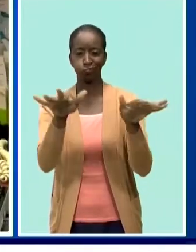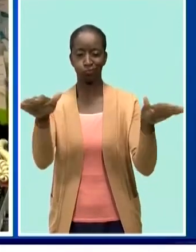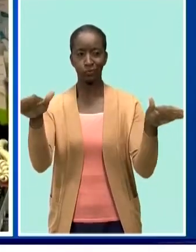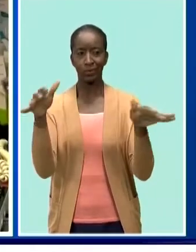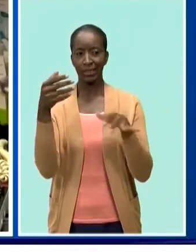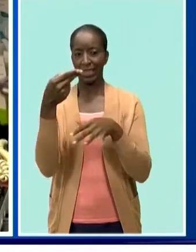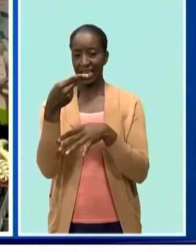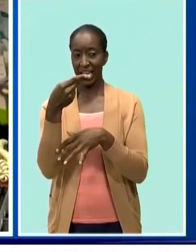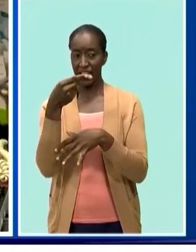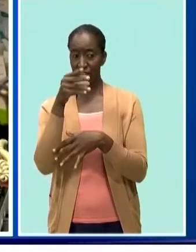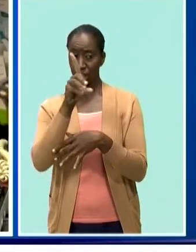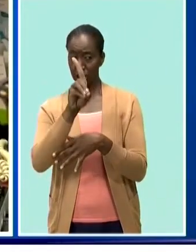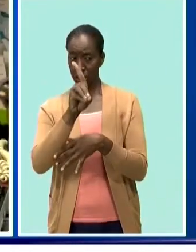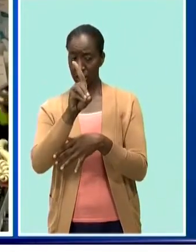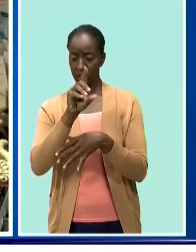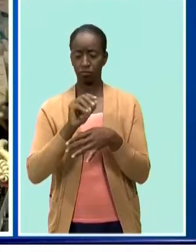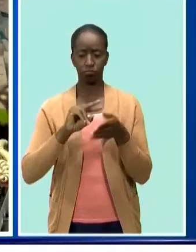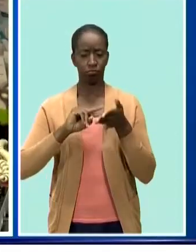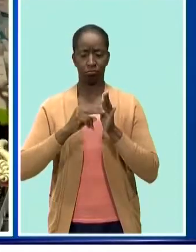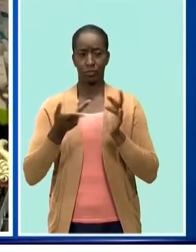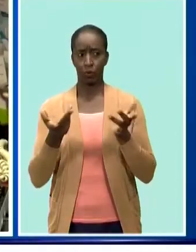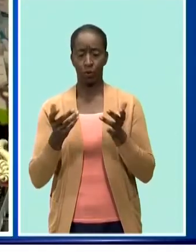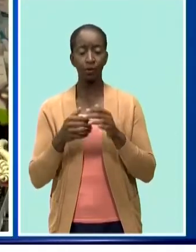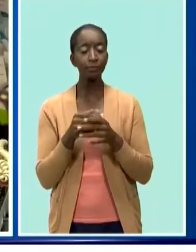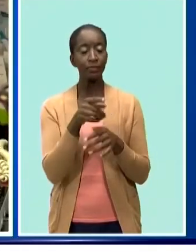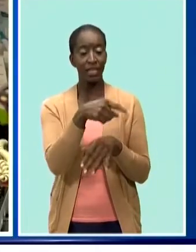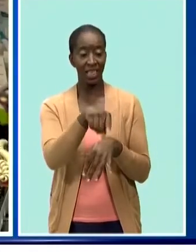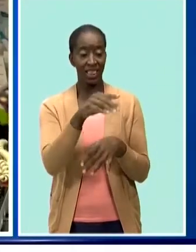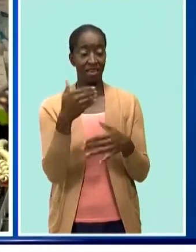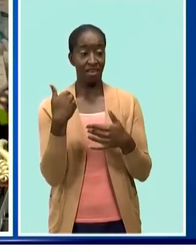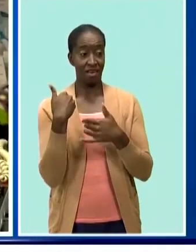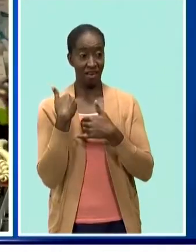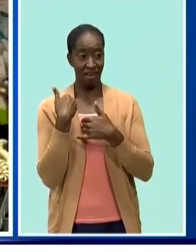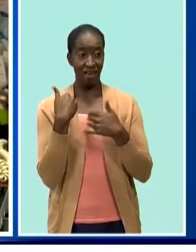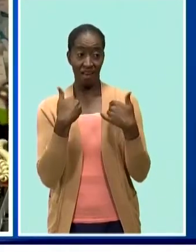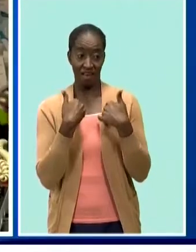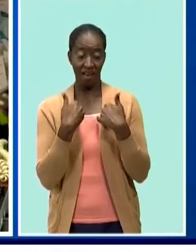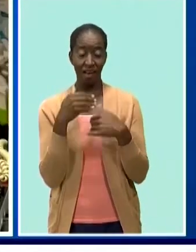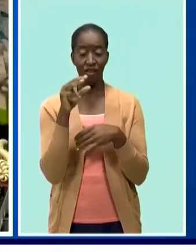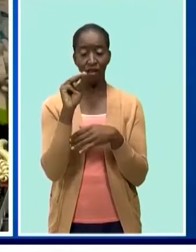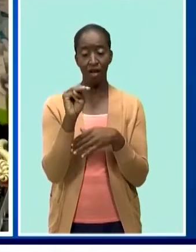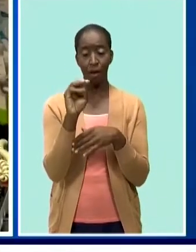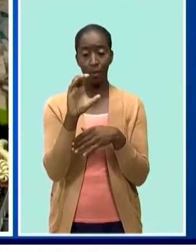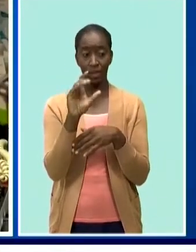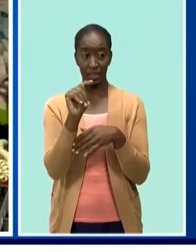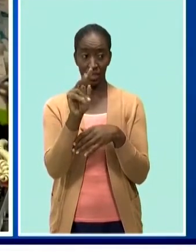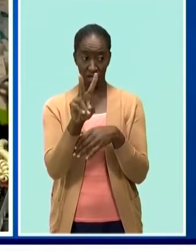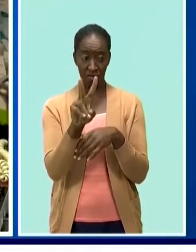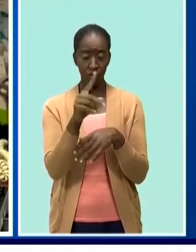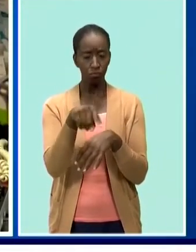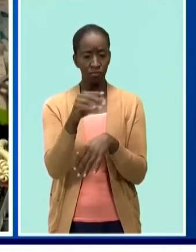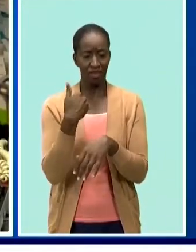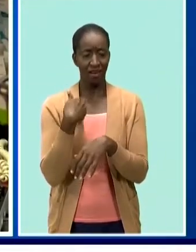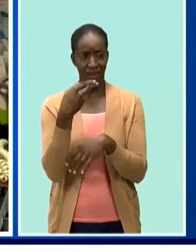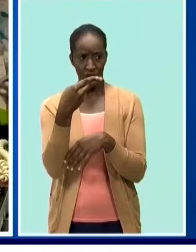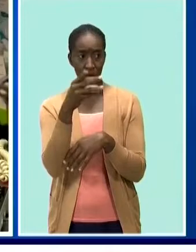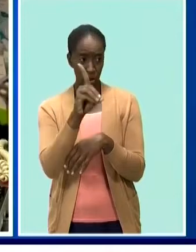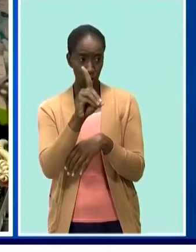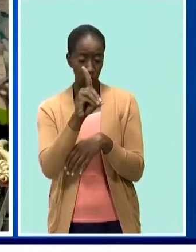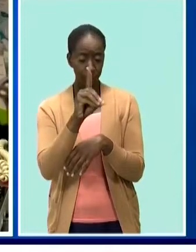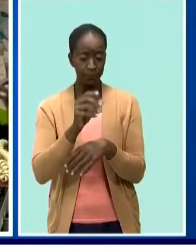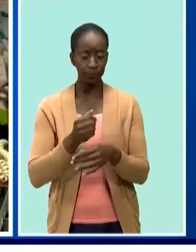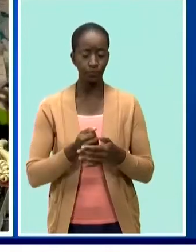that MCTV subscribers, which are on an HD service, they were able to obtain